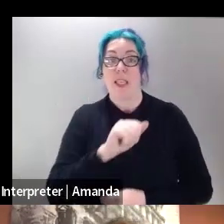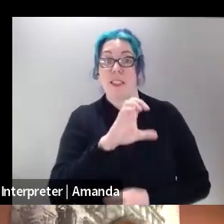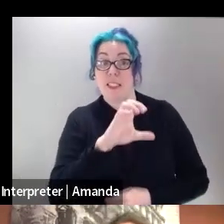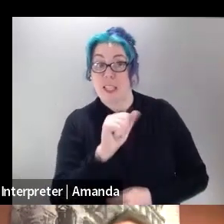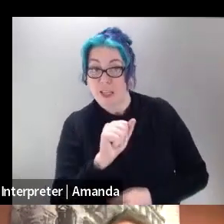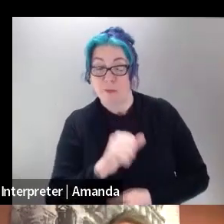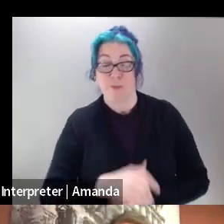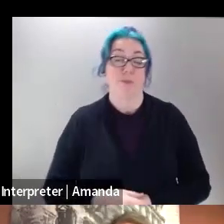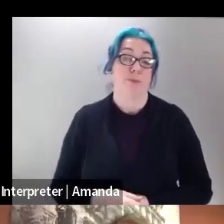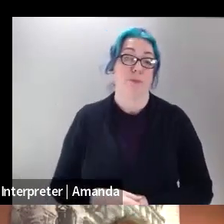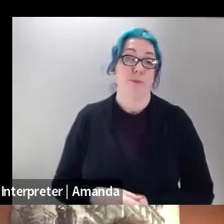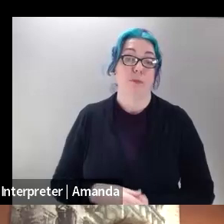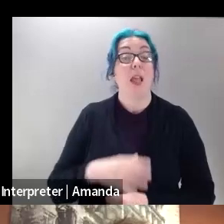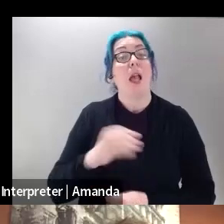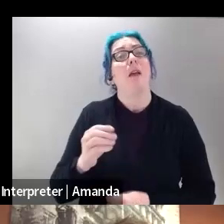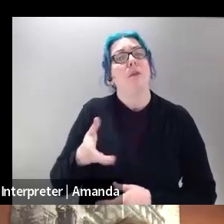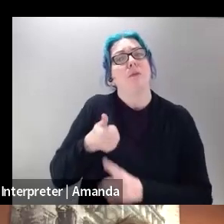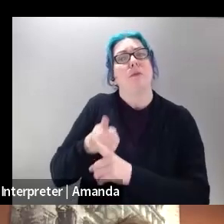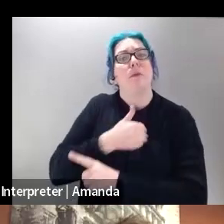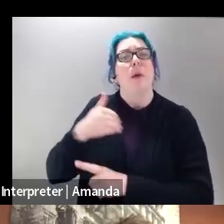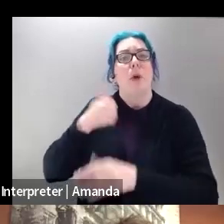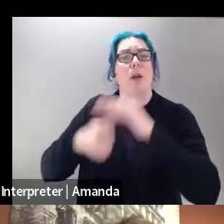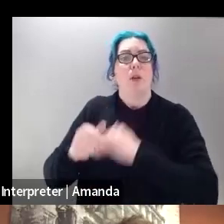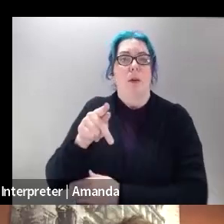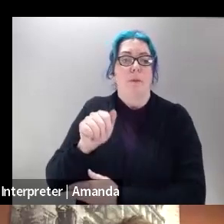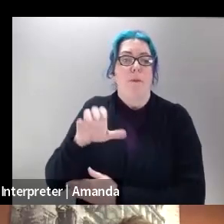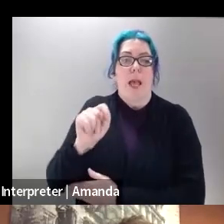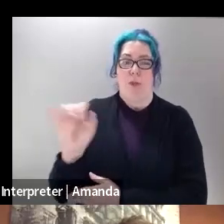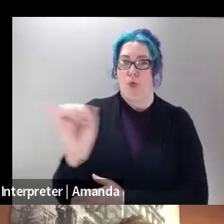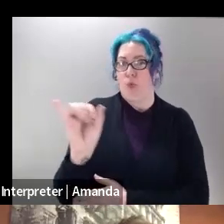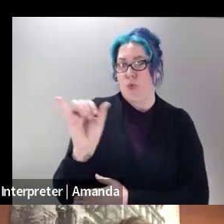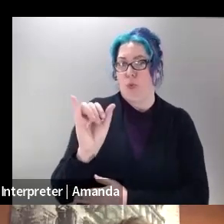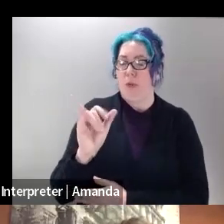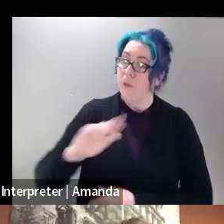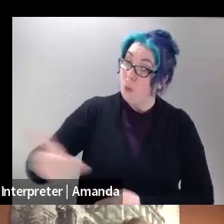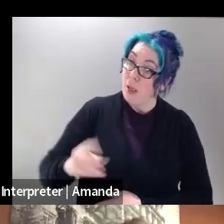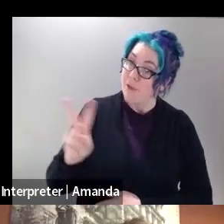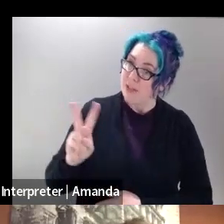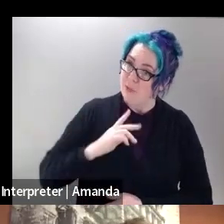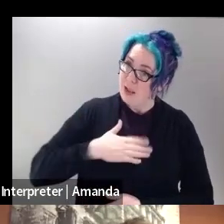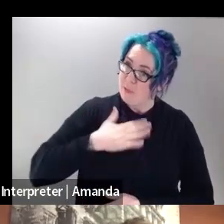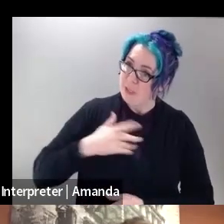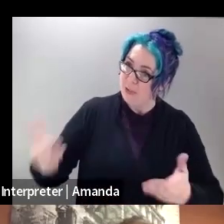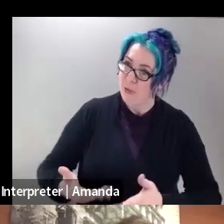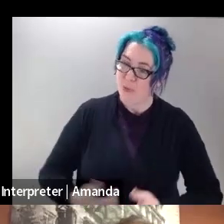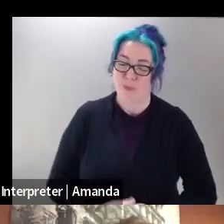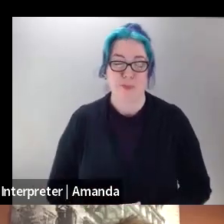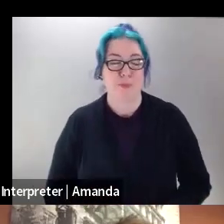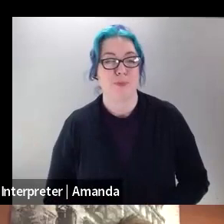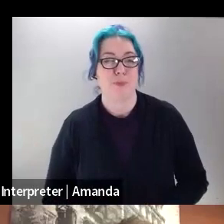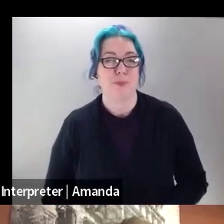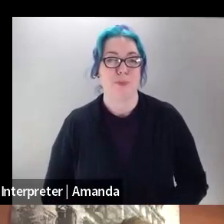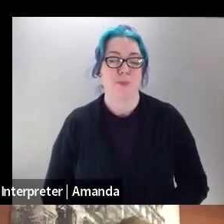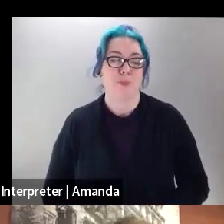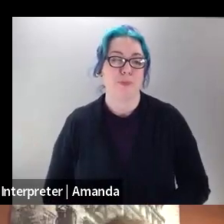ACCA, and an individual member of PACT. Welcome, Vanessa. It's great to have you with us. I'm going to move along now